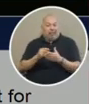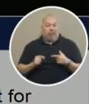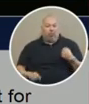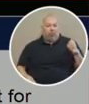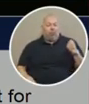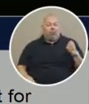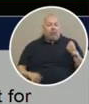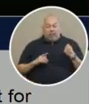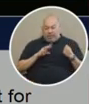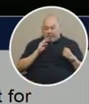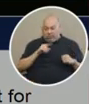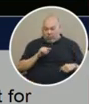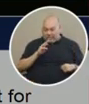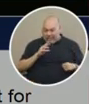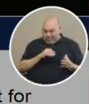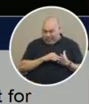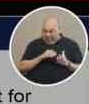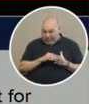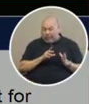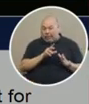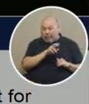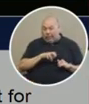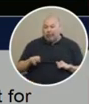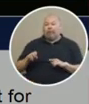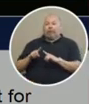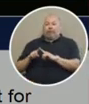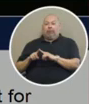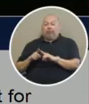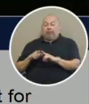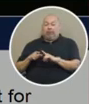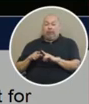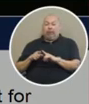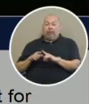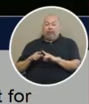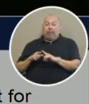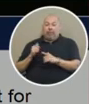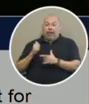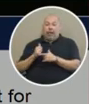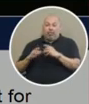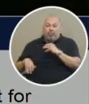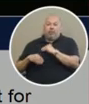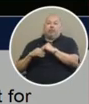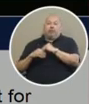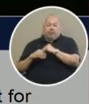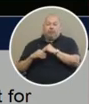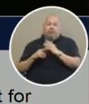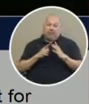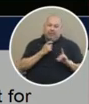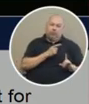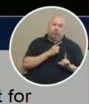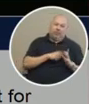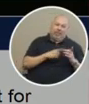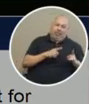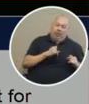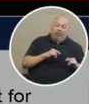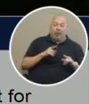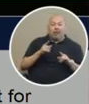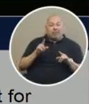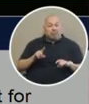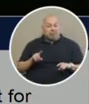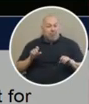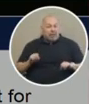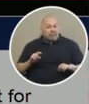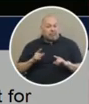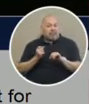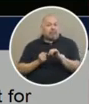to allow that $6.6 million to come to the general fund to offset the impact for this year and potentially for next year as well to offset